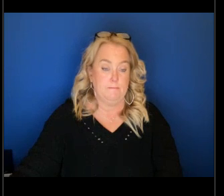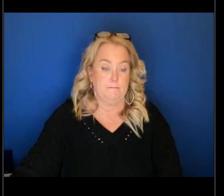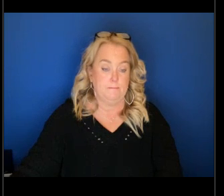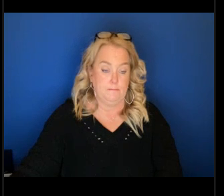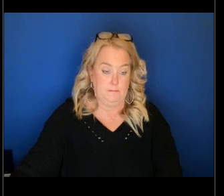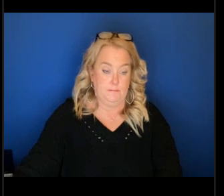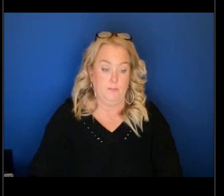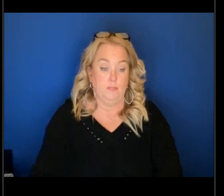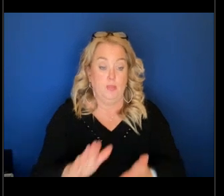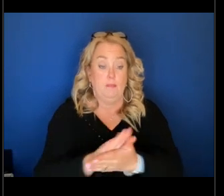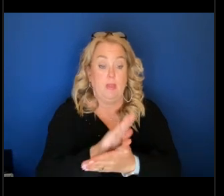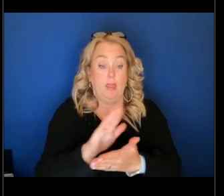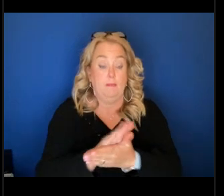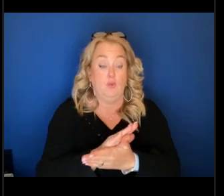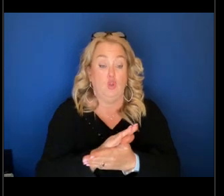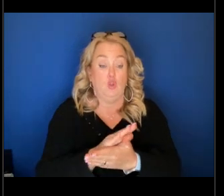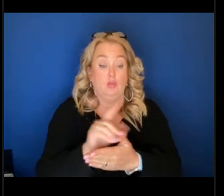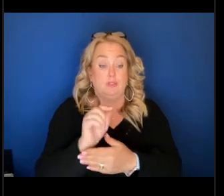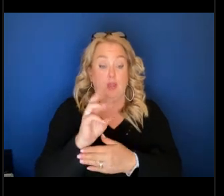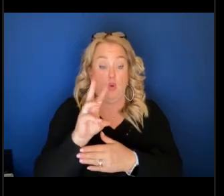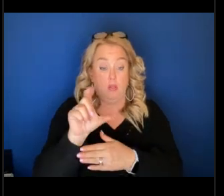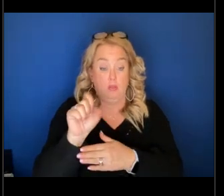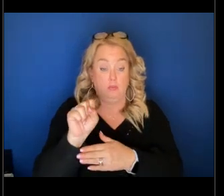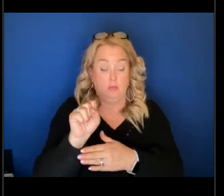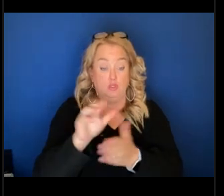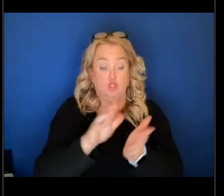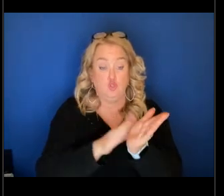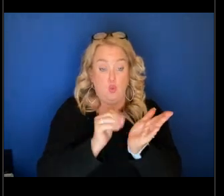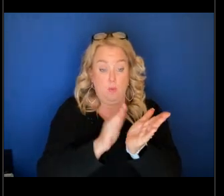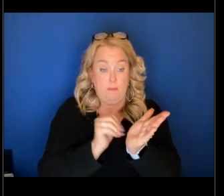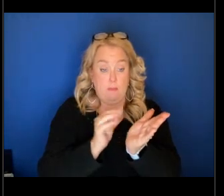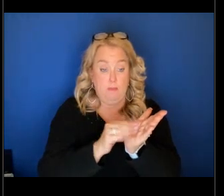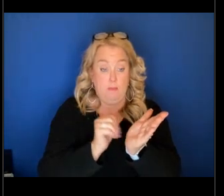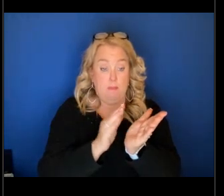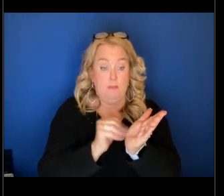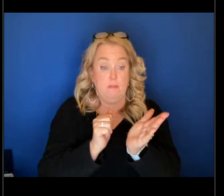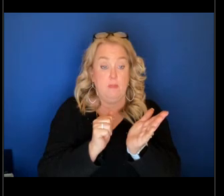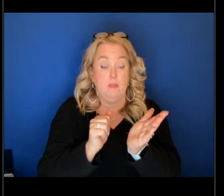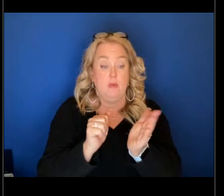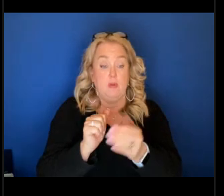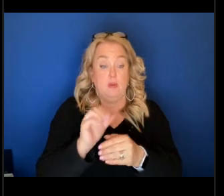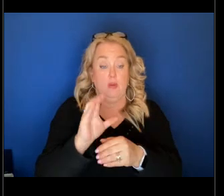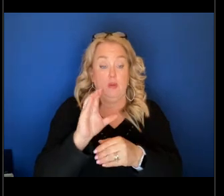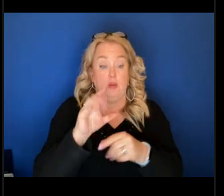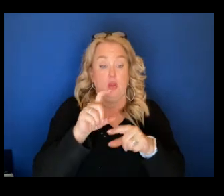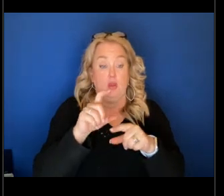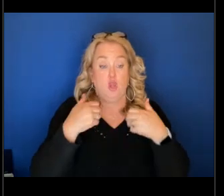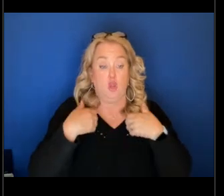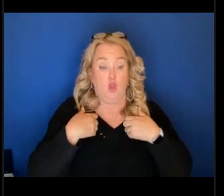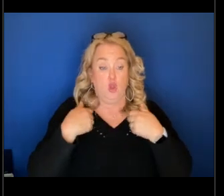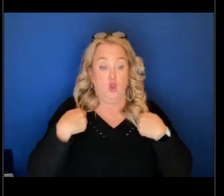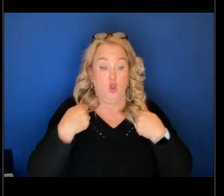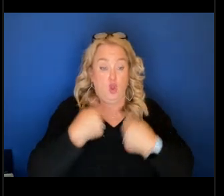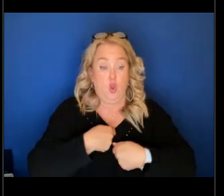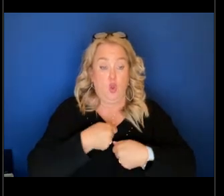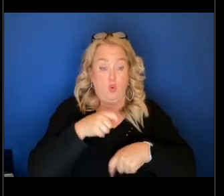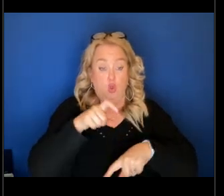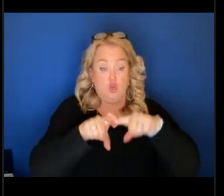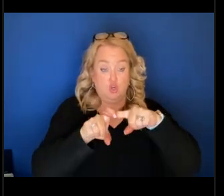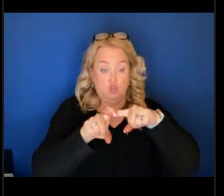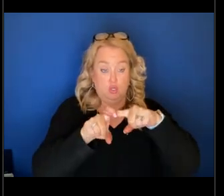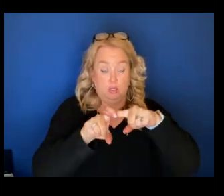Paper towel dispensers, soap dispensers, coat hooks, and other restroom